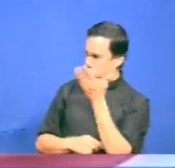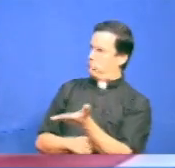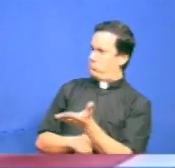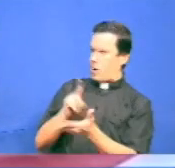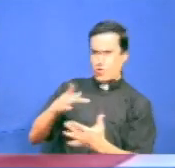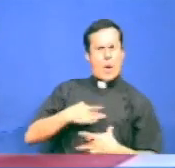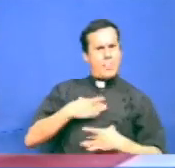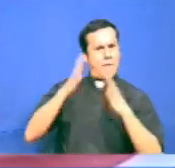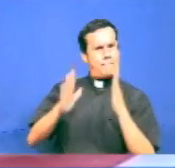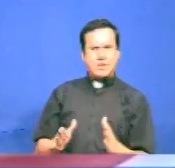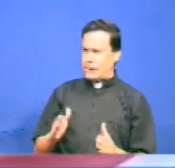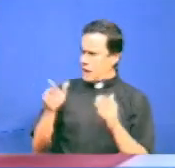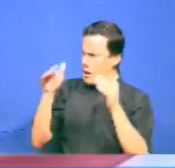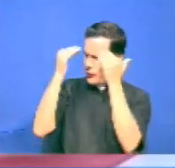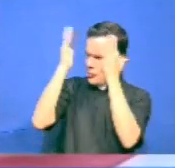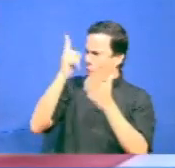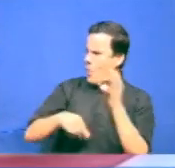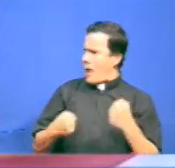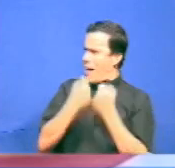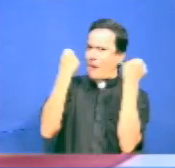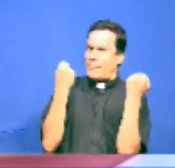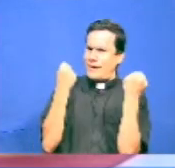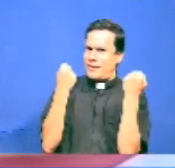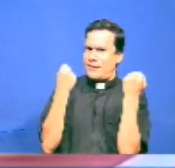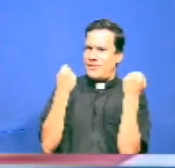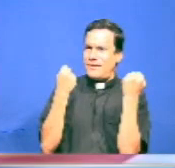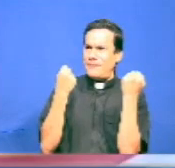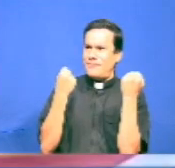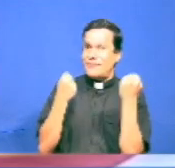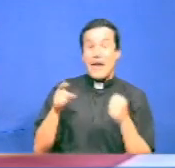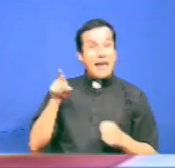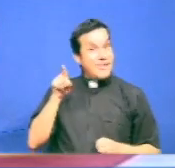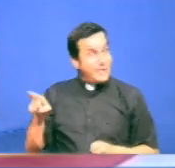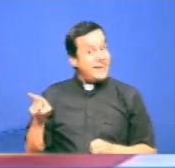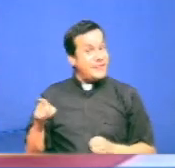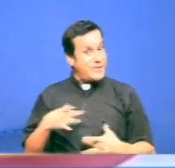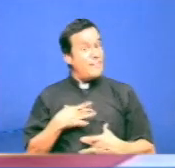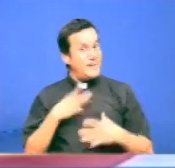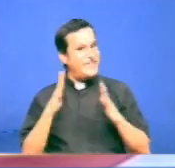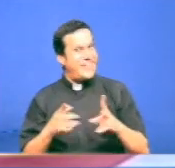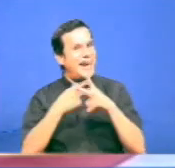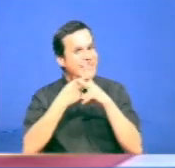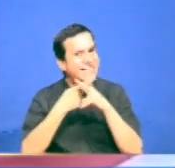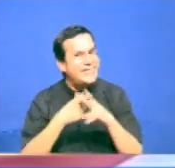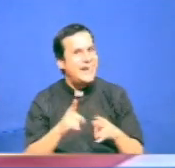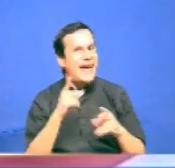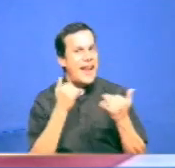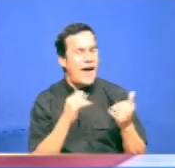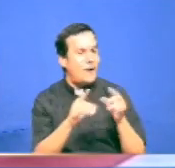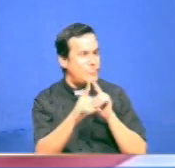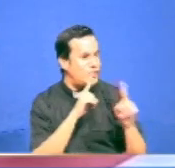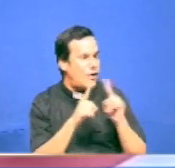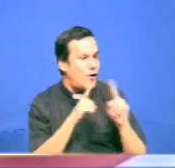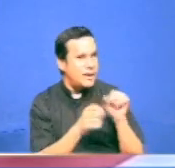and behold, he begins, this stranger, to talk about the same. And they walk away, they